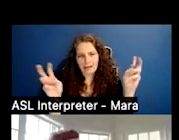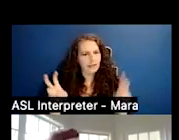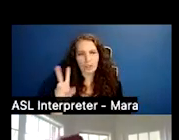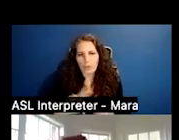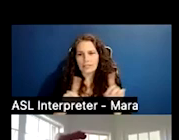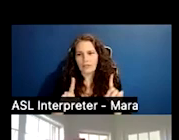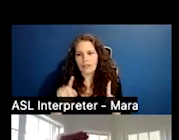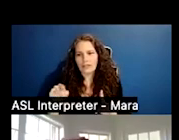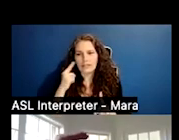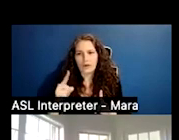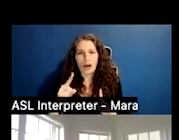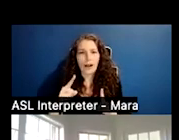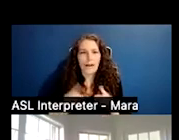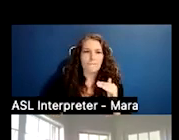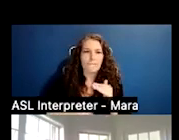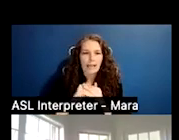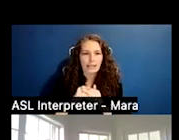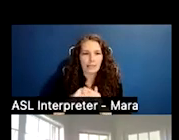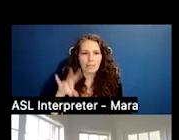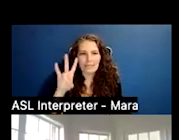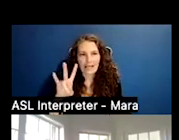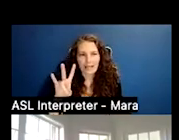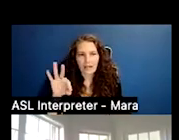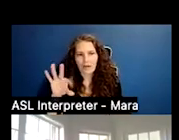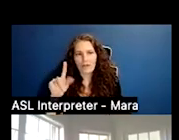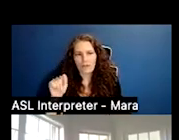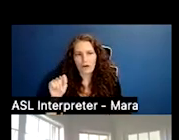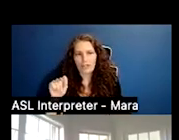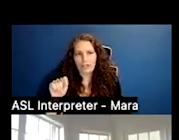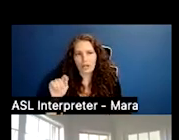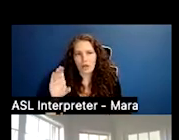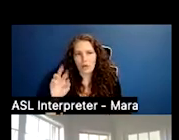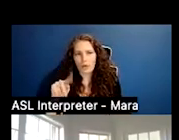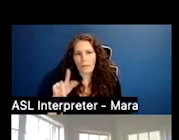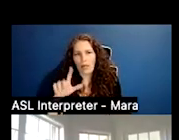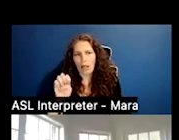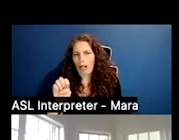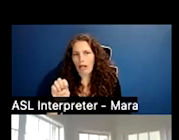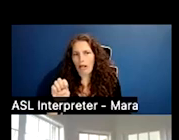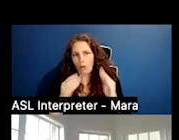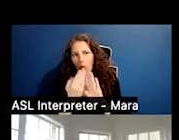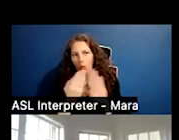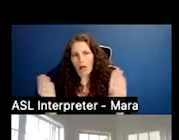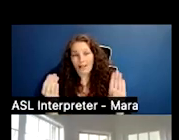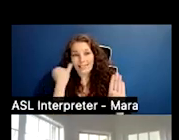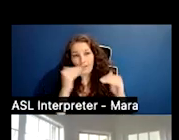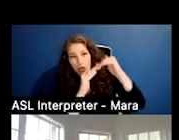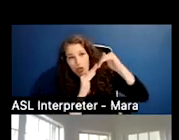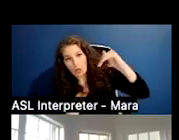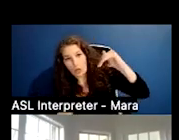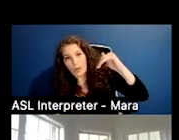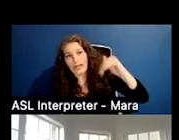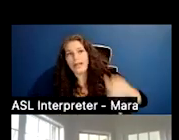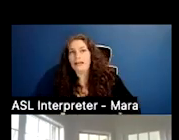7-foot cripple wall at the tallest end. A house that's on a slope is going to have a tendency to that bottom really tall wall is really going to